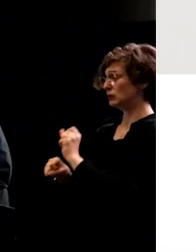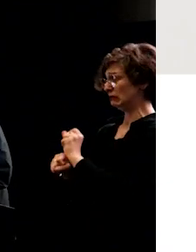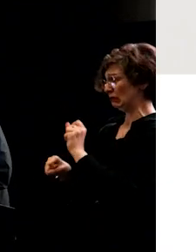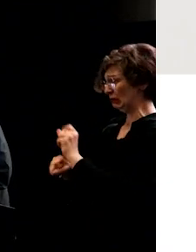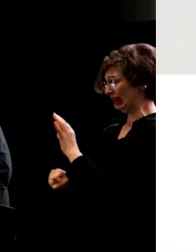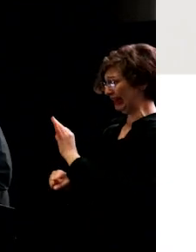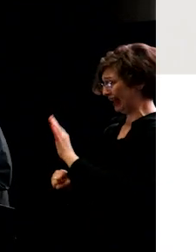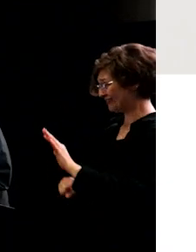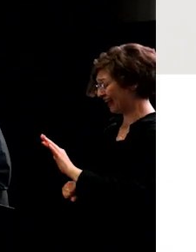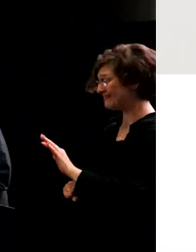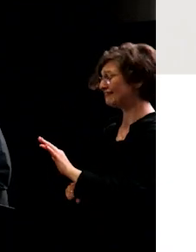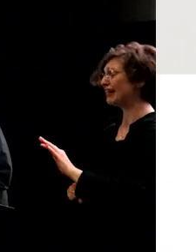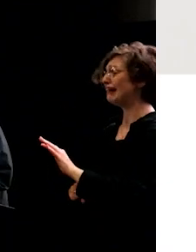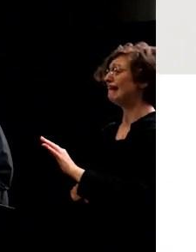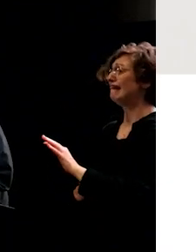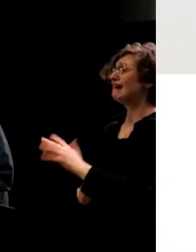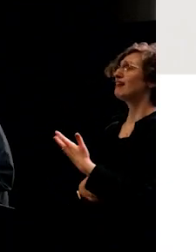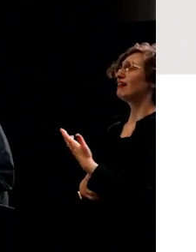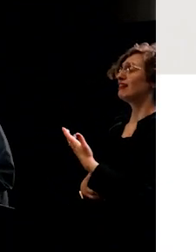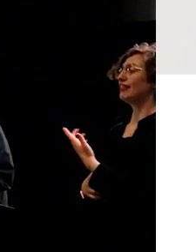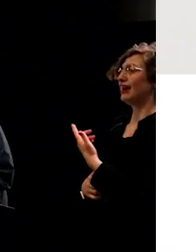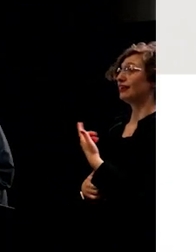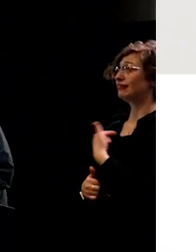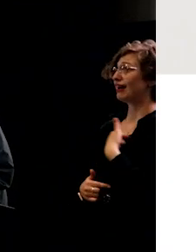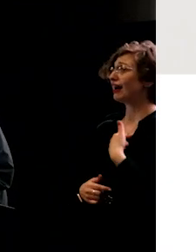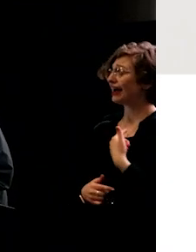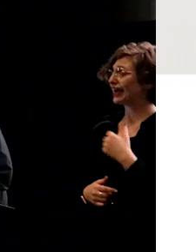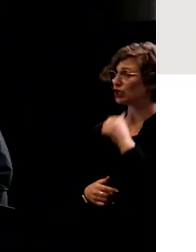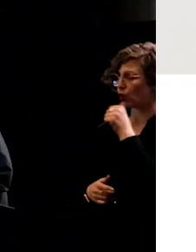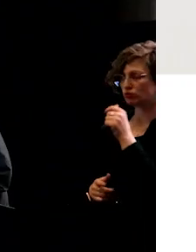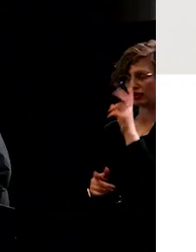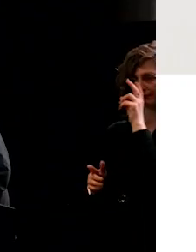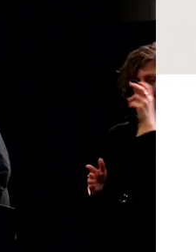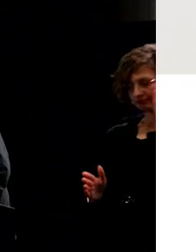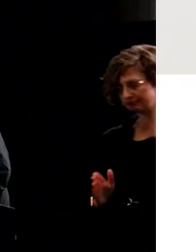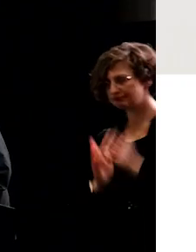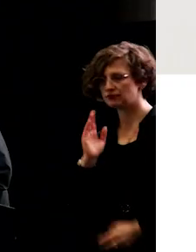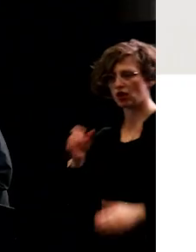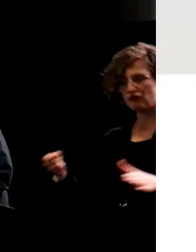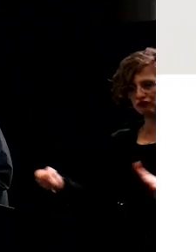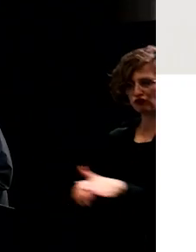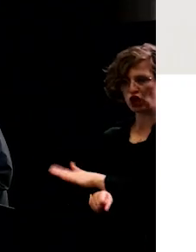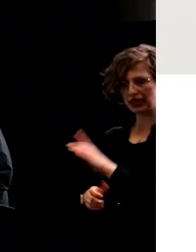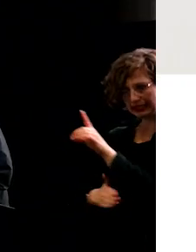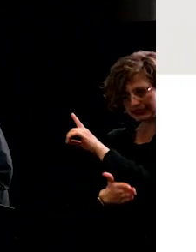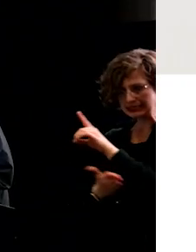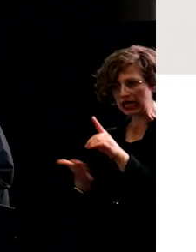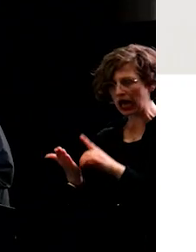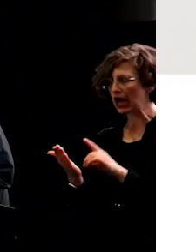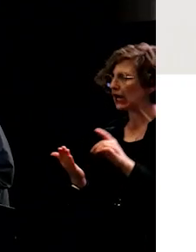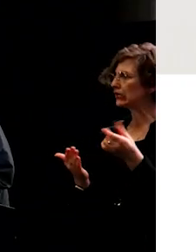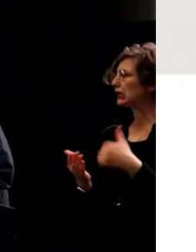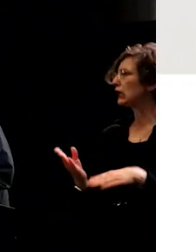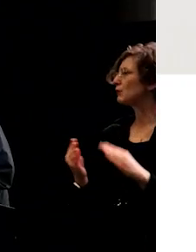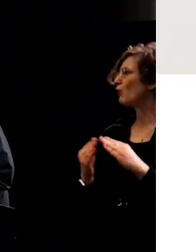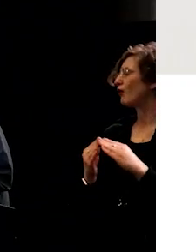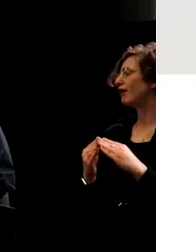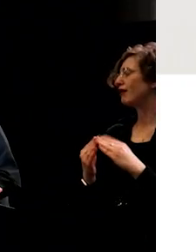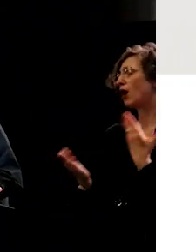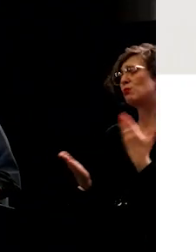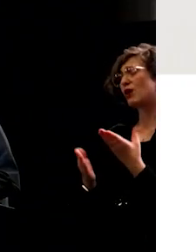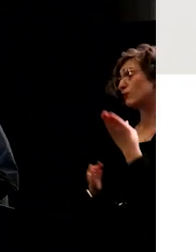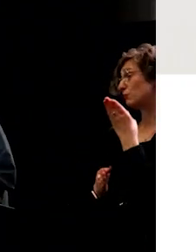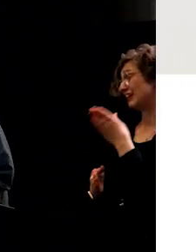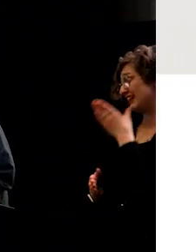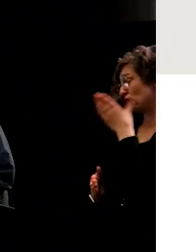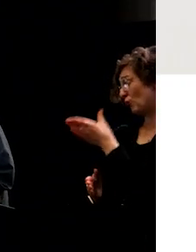5 that I don't get to do that anymore, and I don't think I'm ever going to be able to do that ever again. But I